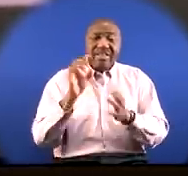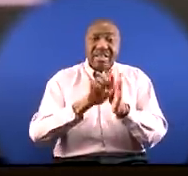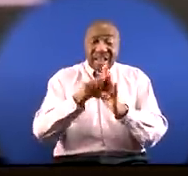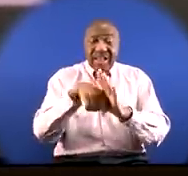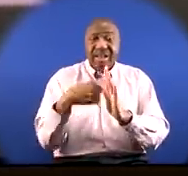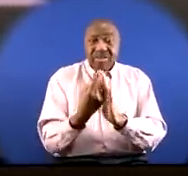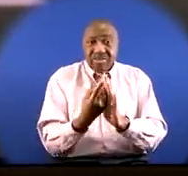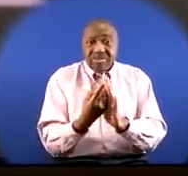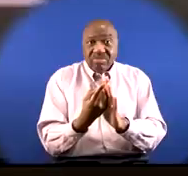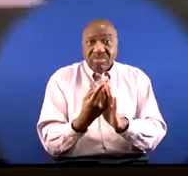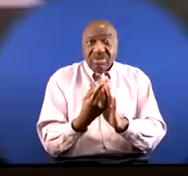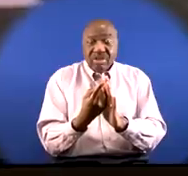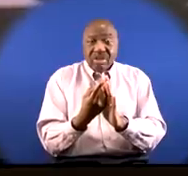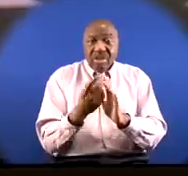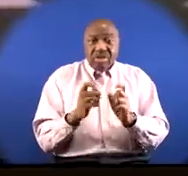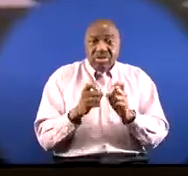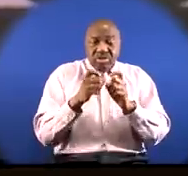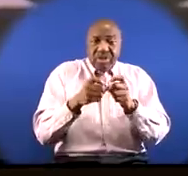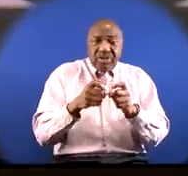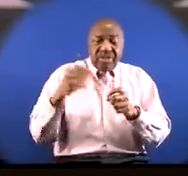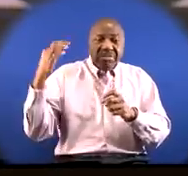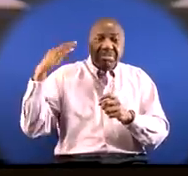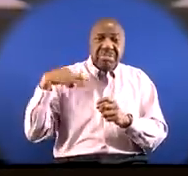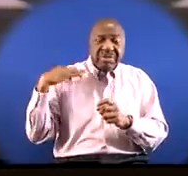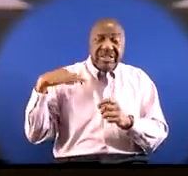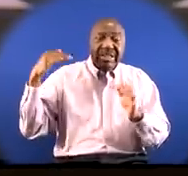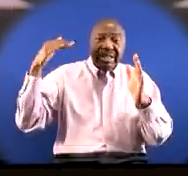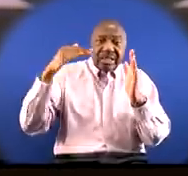you've loaded us with benefits.